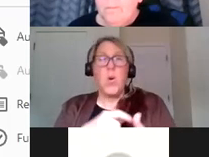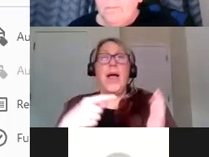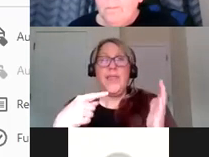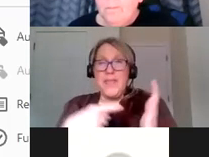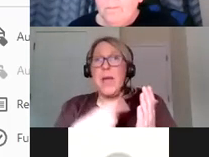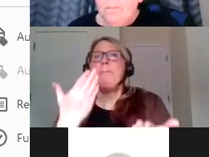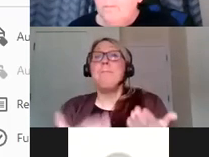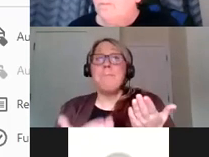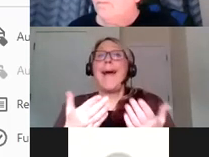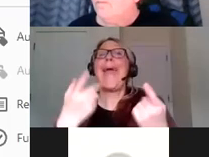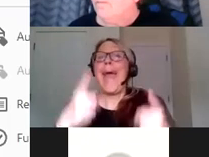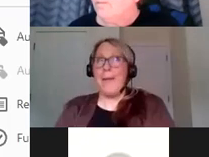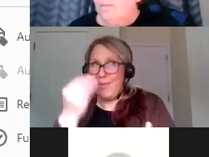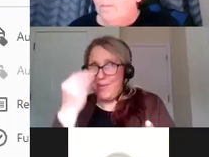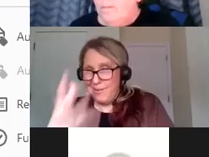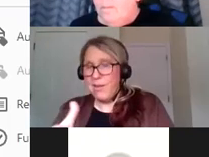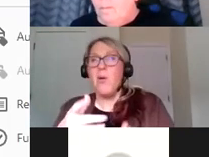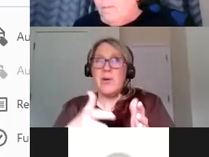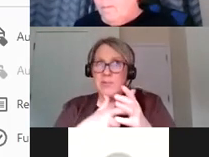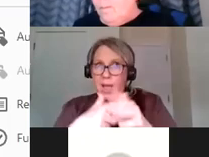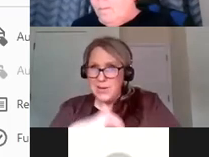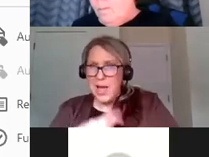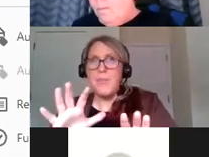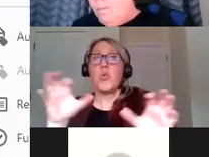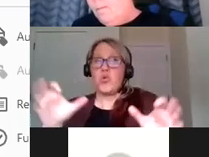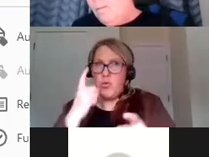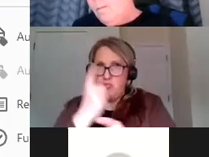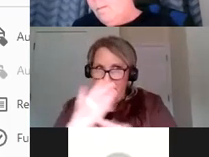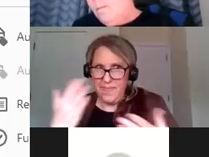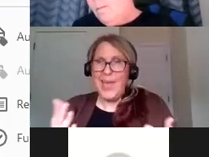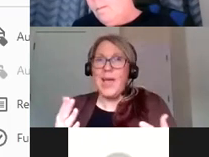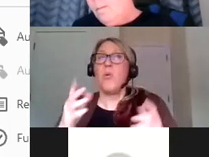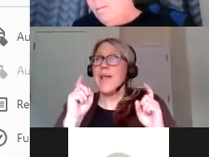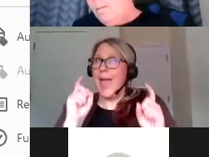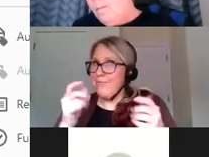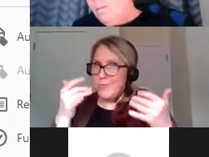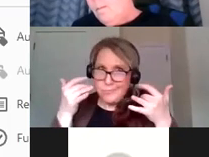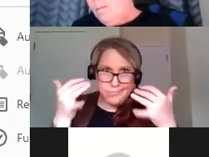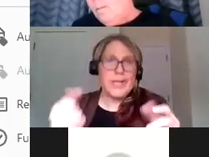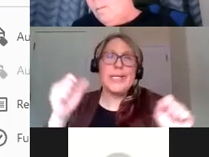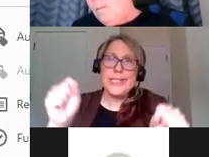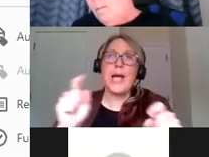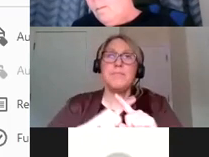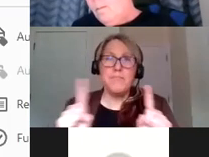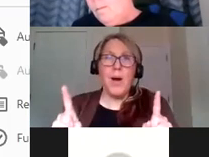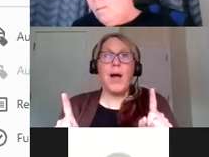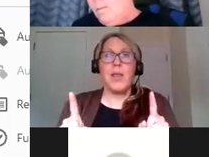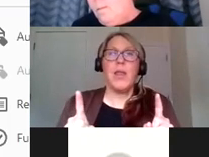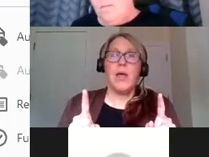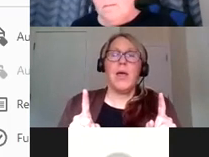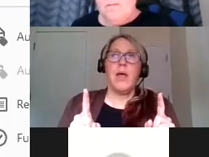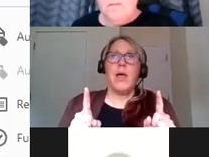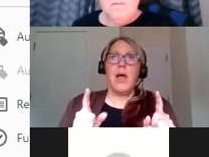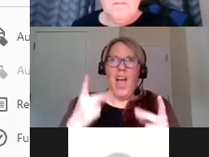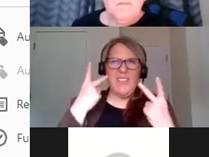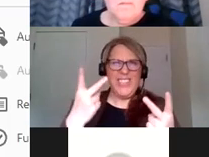might end up doing. It's going to take a lot of time. We're doing the right thing. We're going to have to do it. But I've